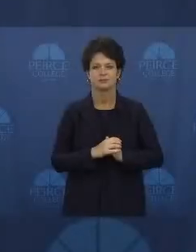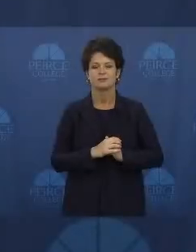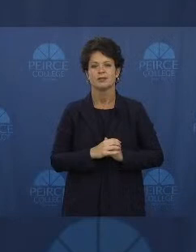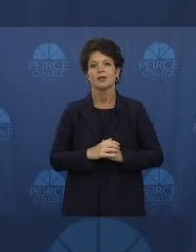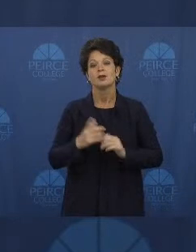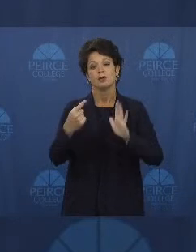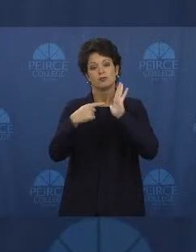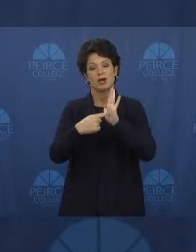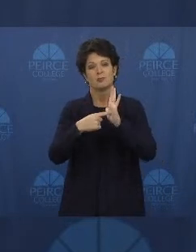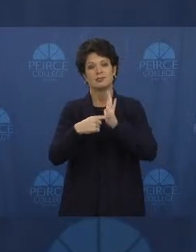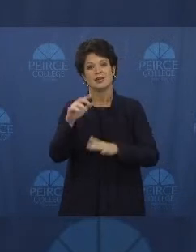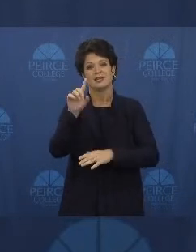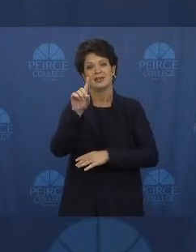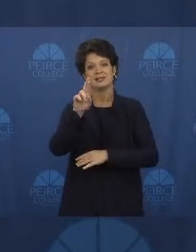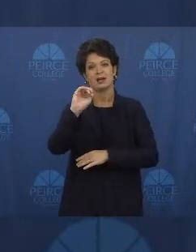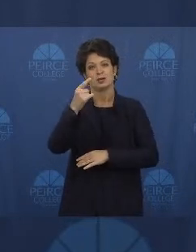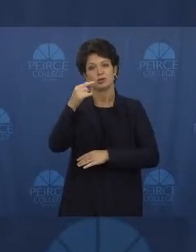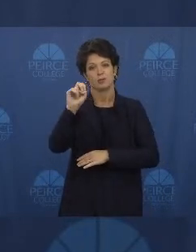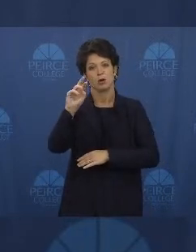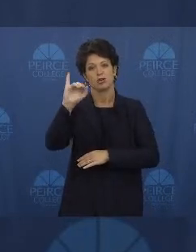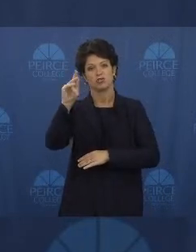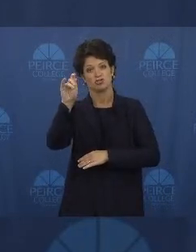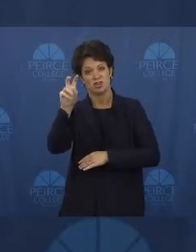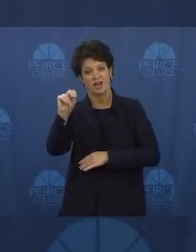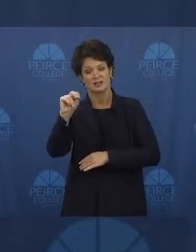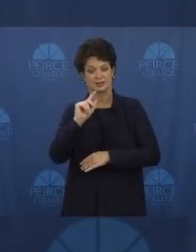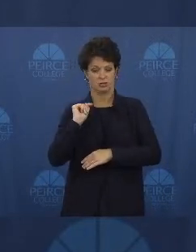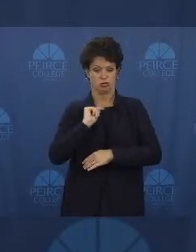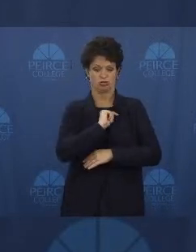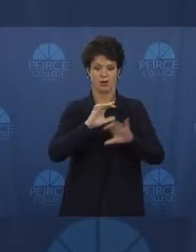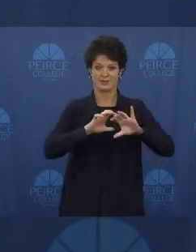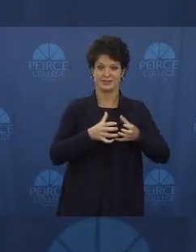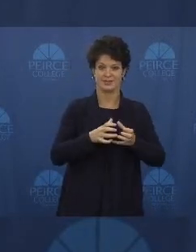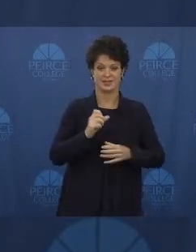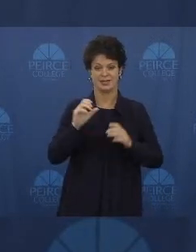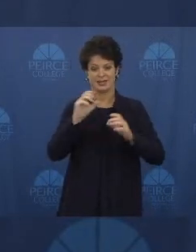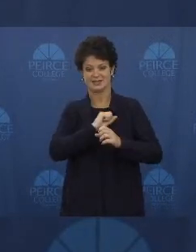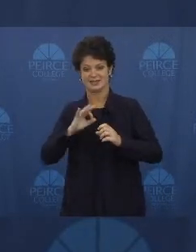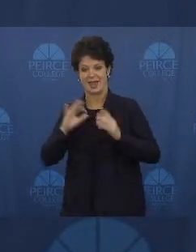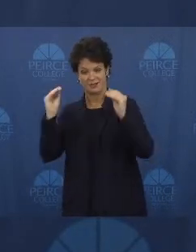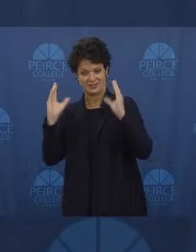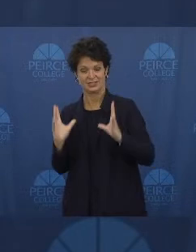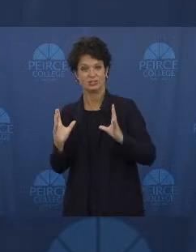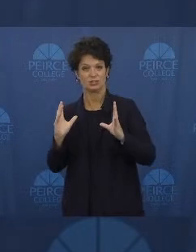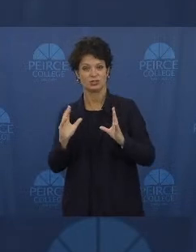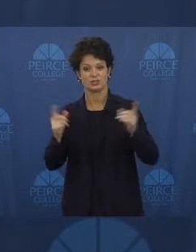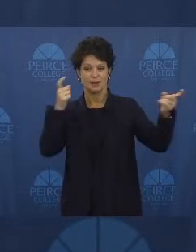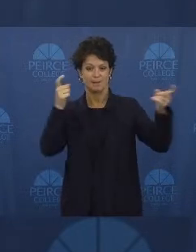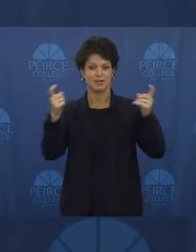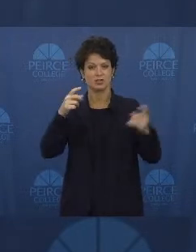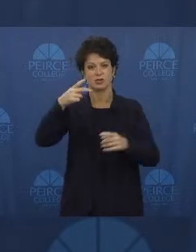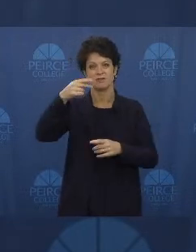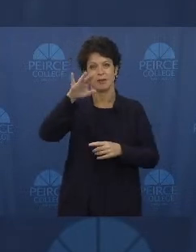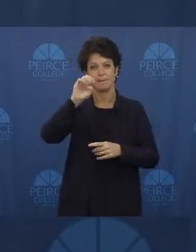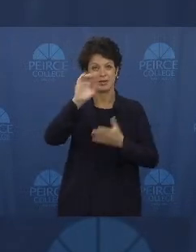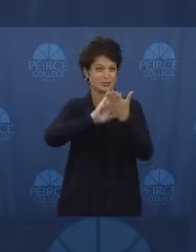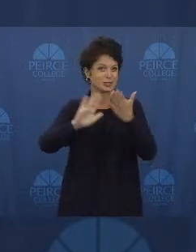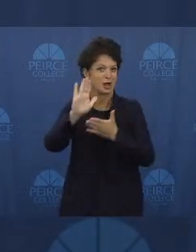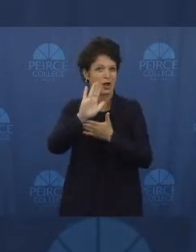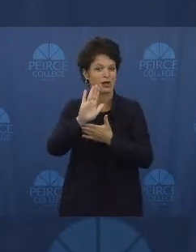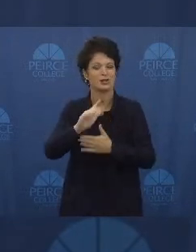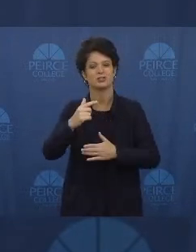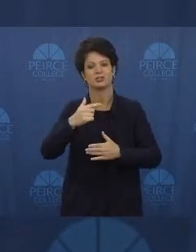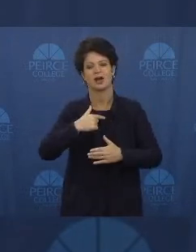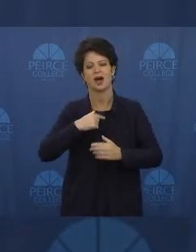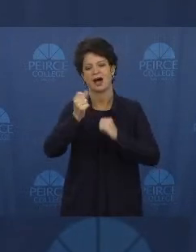On behalf of Dr. Marge Jackson, the trustees, faculty, staff, and administration of Peirce College,